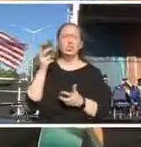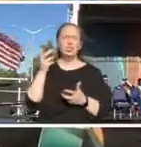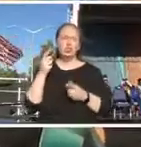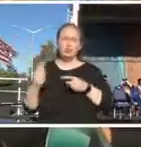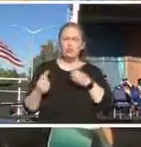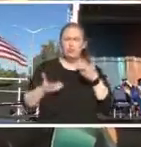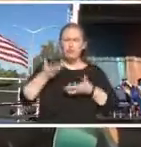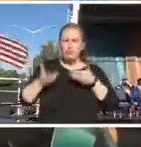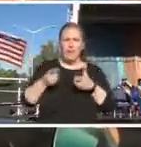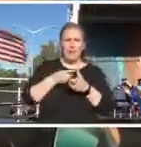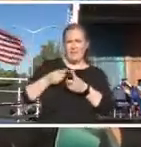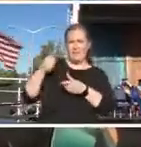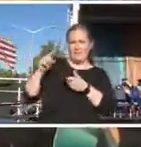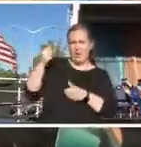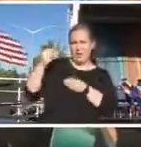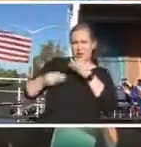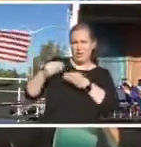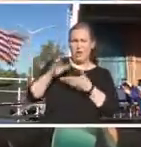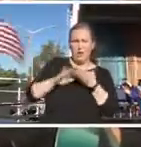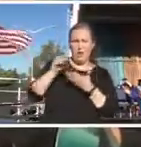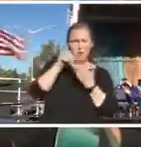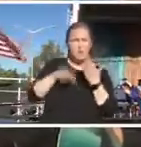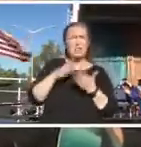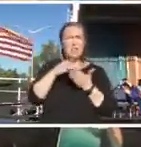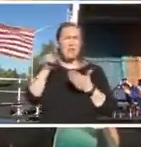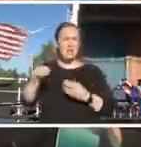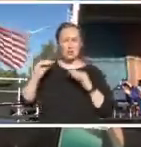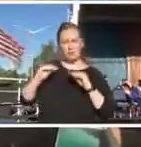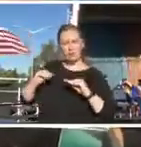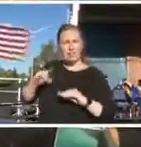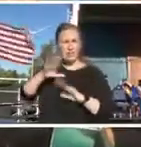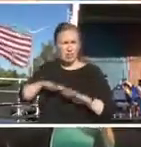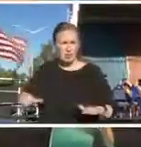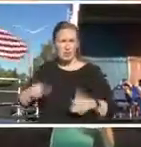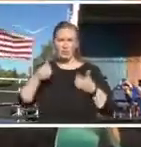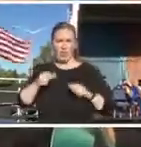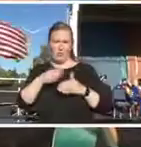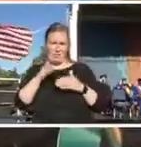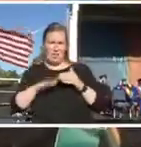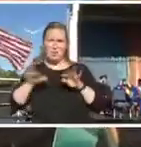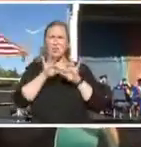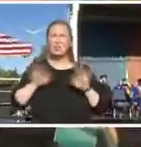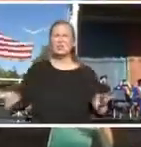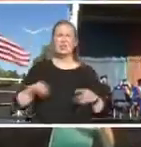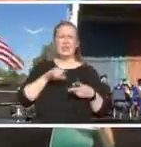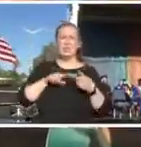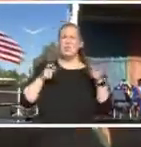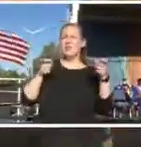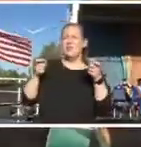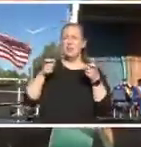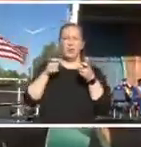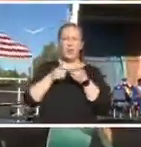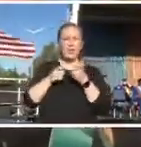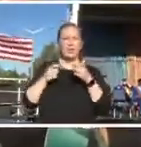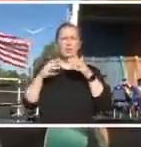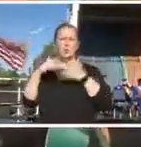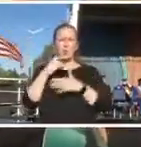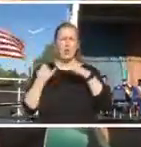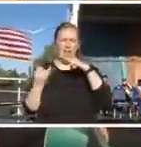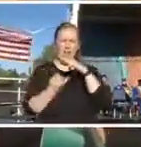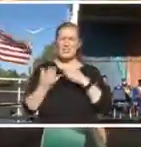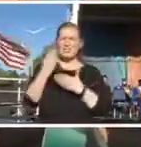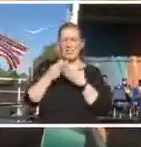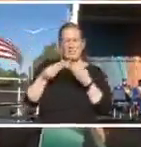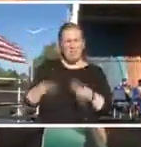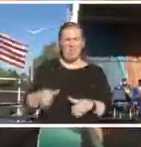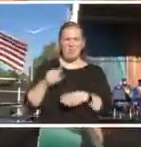first generation college student. Some of you were homeschooling kids while trying to finish your degree. You dealt with social isolation. Some of us lost